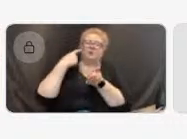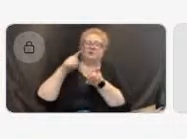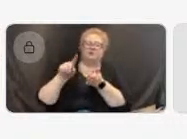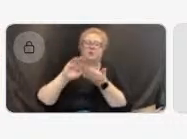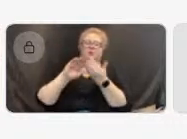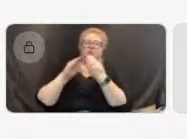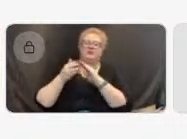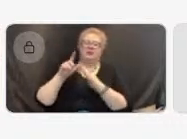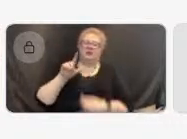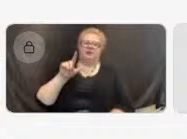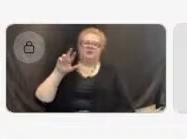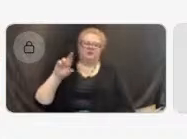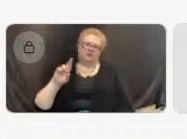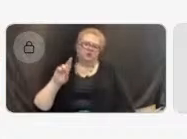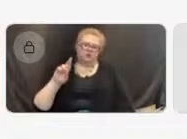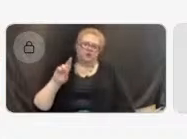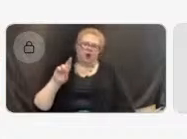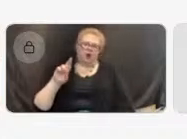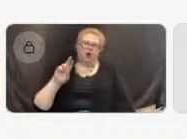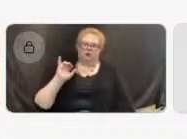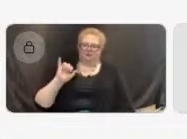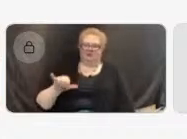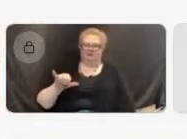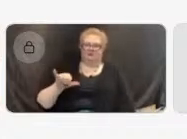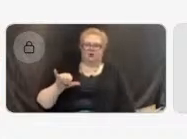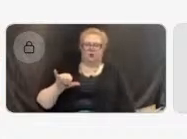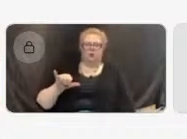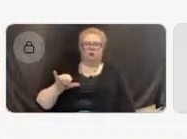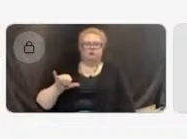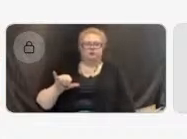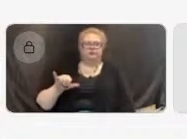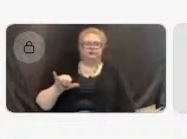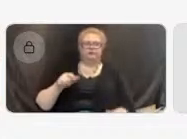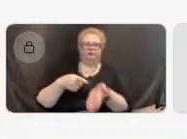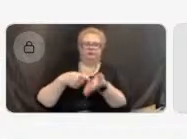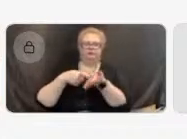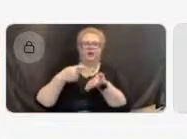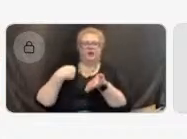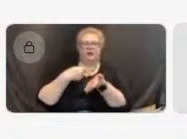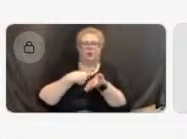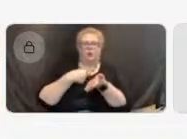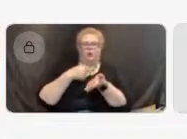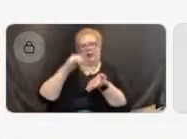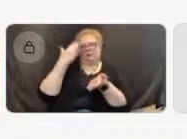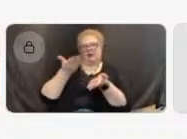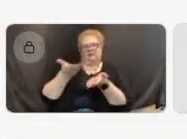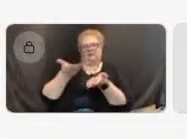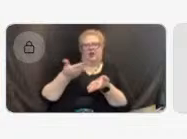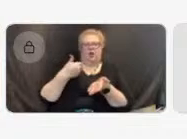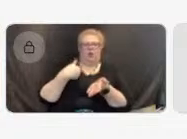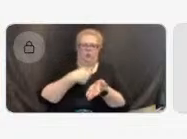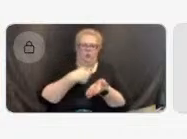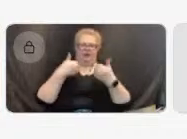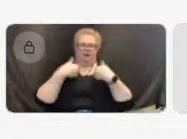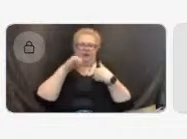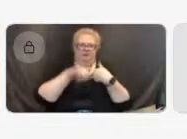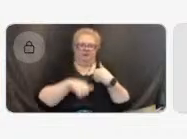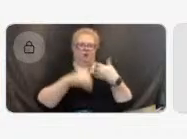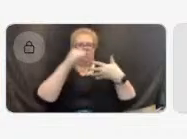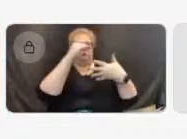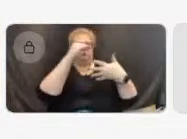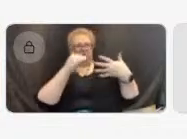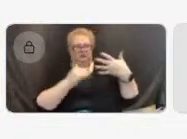mean, that's why they're there. It gives us something to go by when we're designing a development like this, and we've